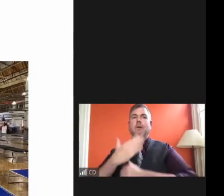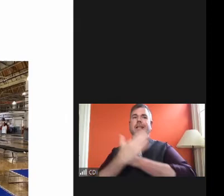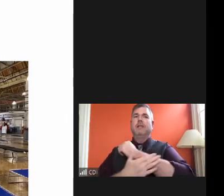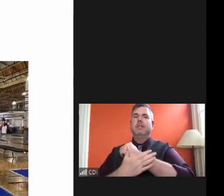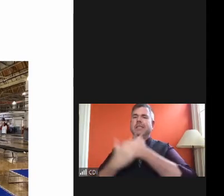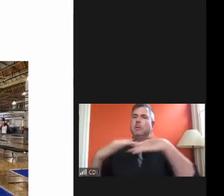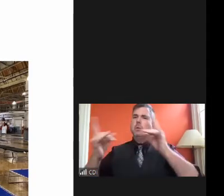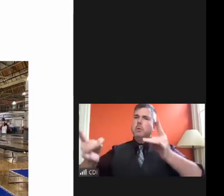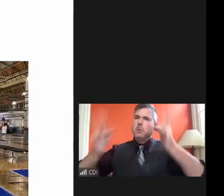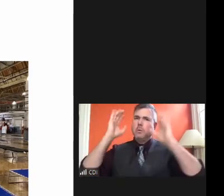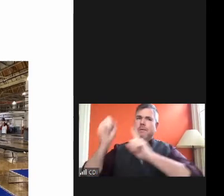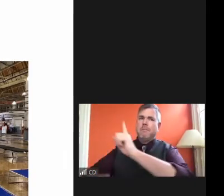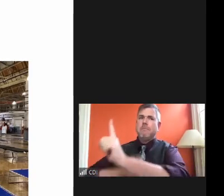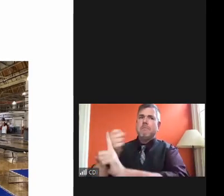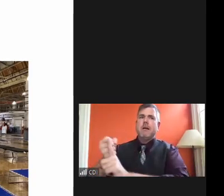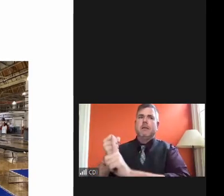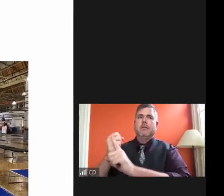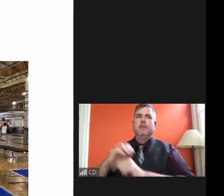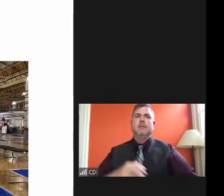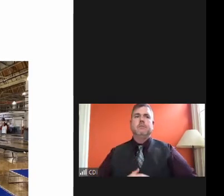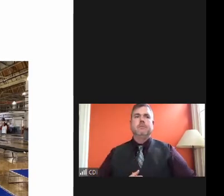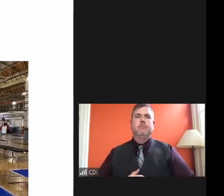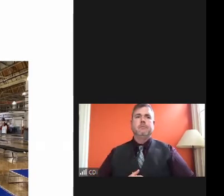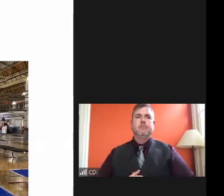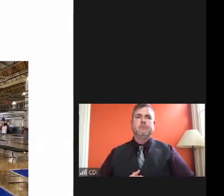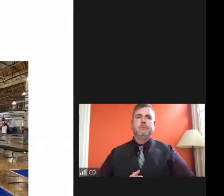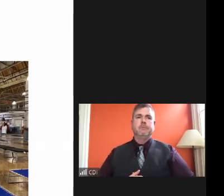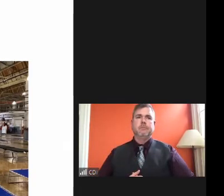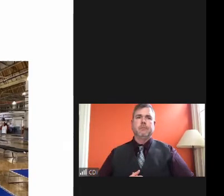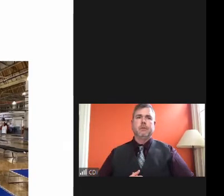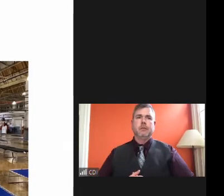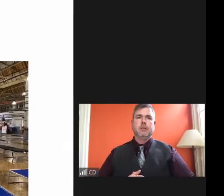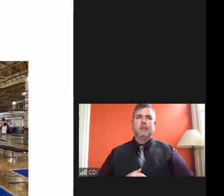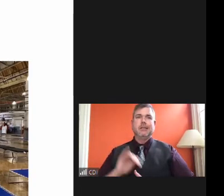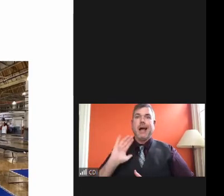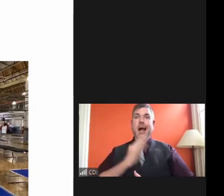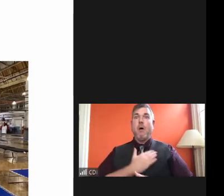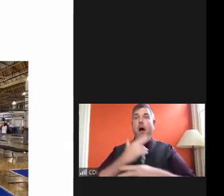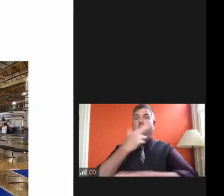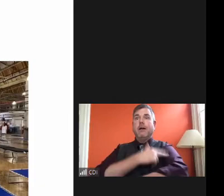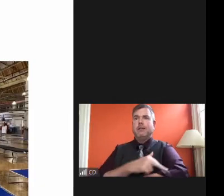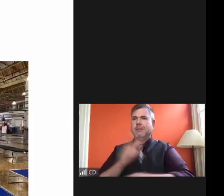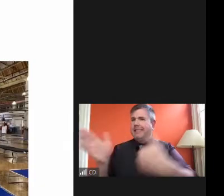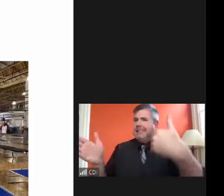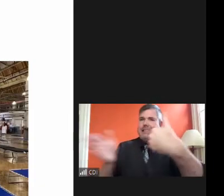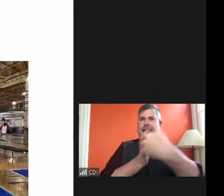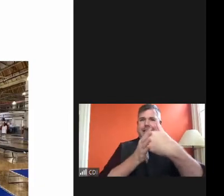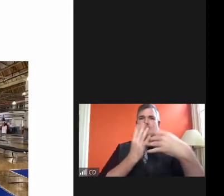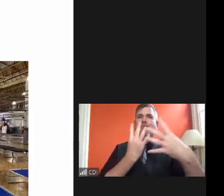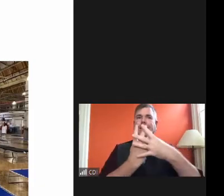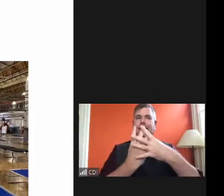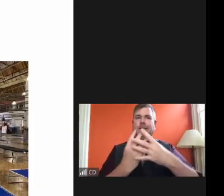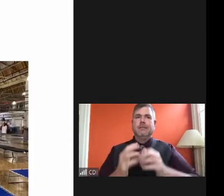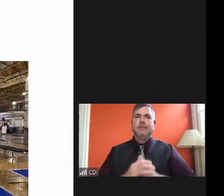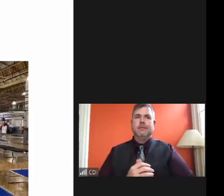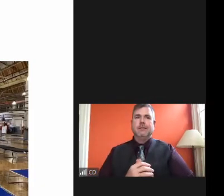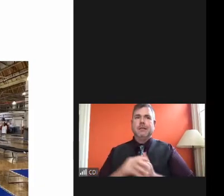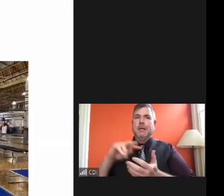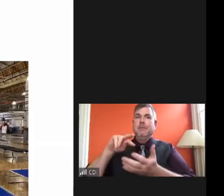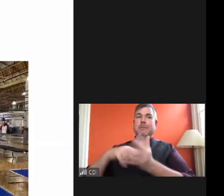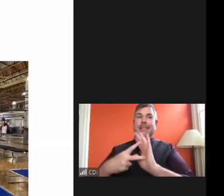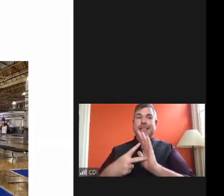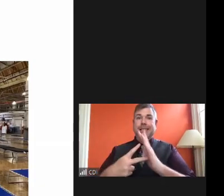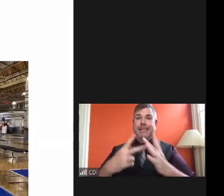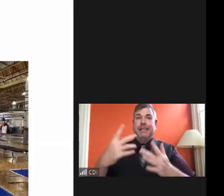Prison, and many of the inmates in the early days of that outbreak were coming straight to the emergency departments. And